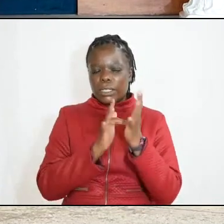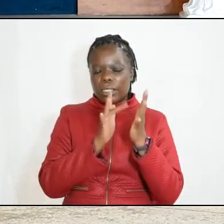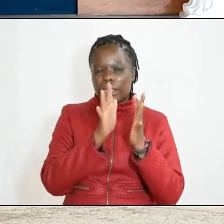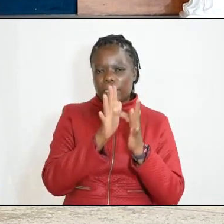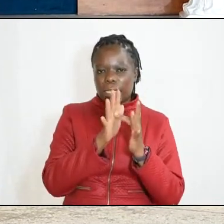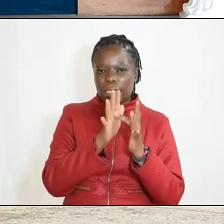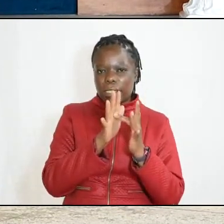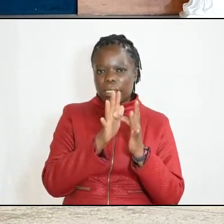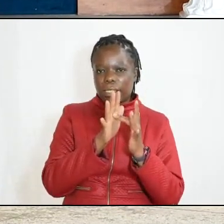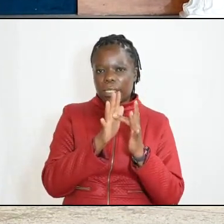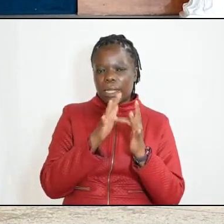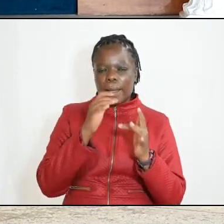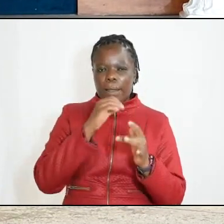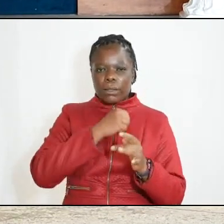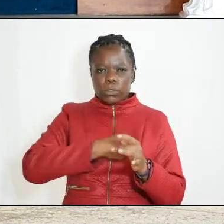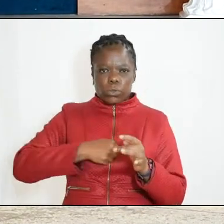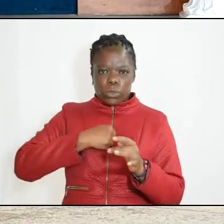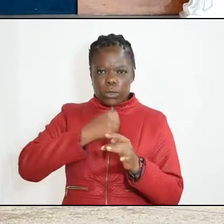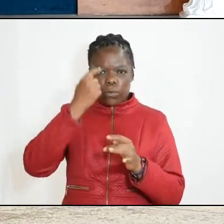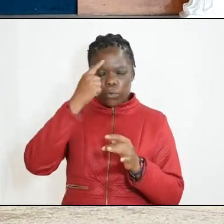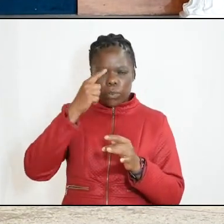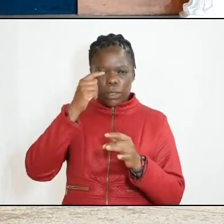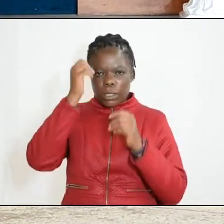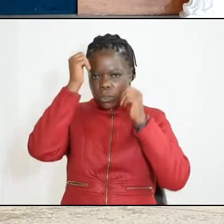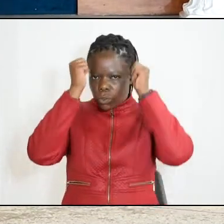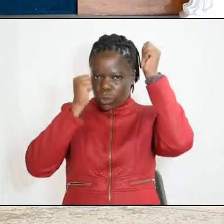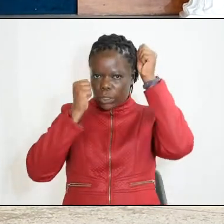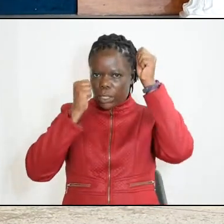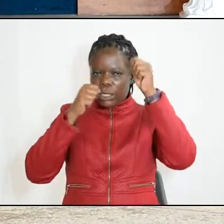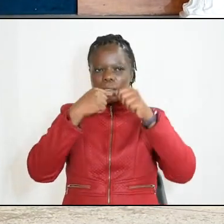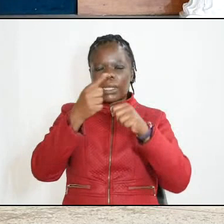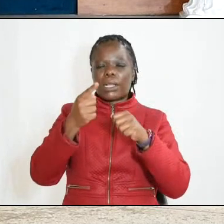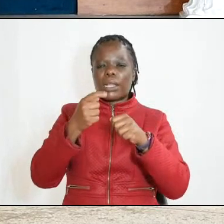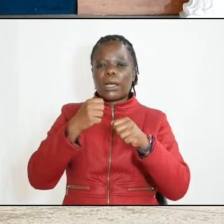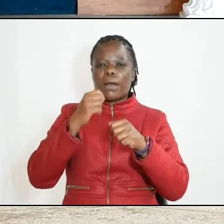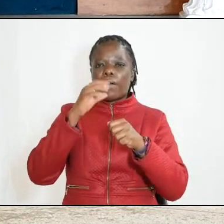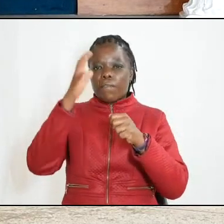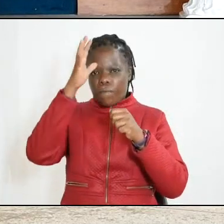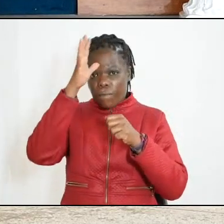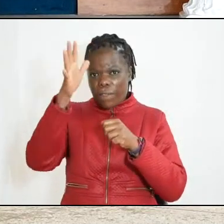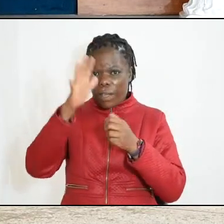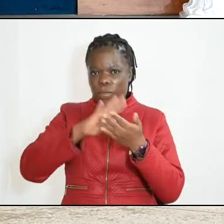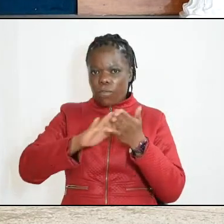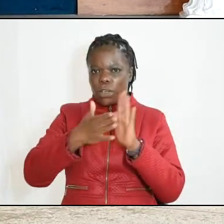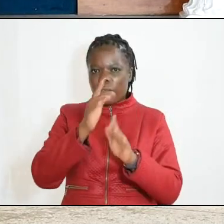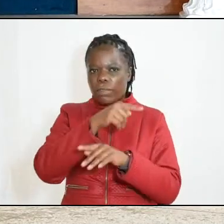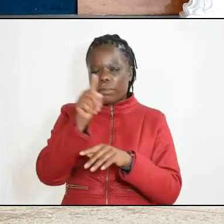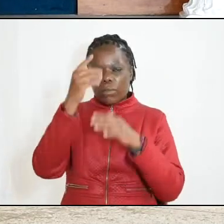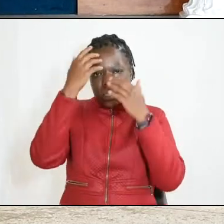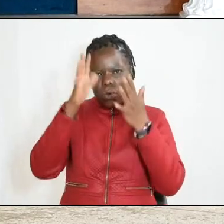Jesus pitied the soldiers and prayed, Father, forgive them, for they do not know what they do.